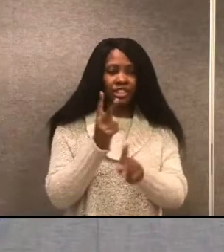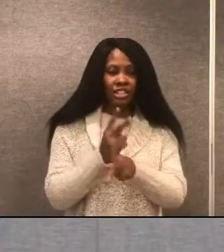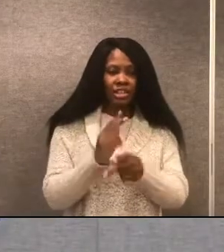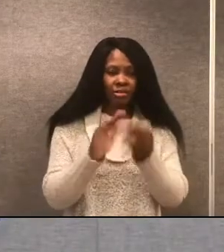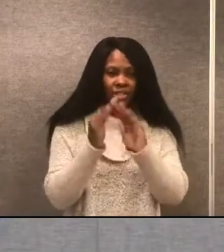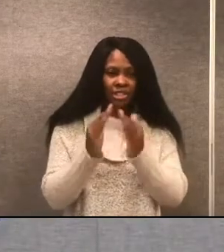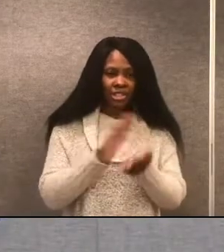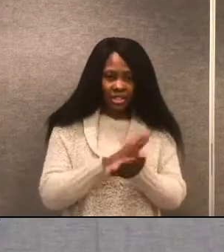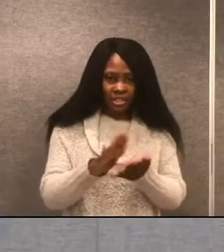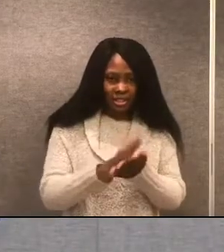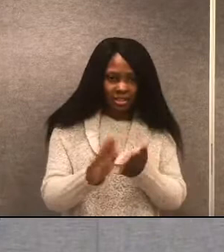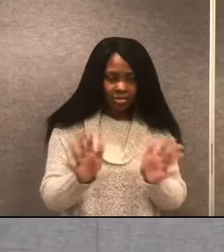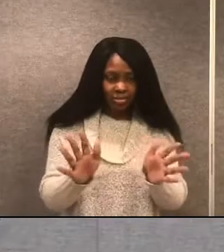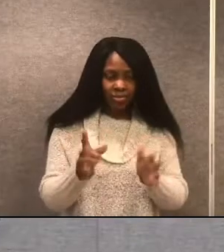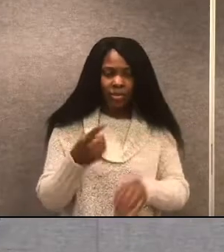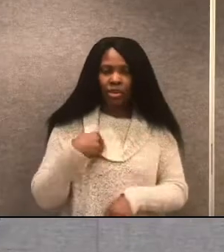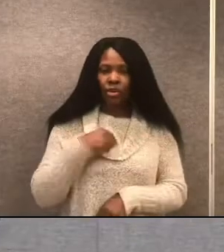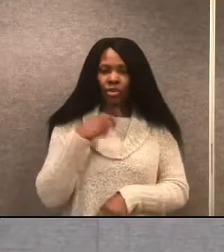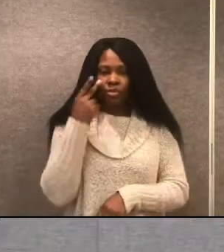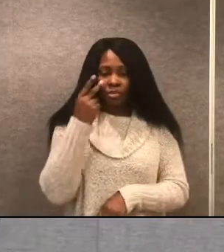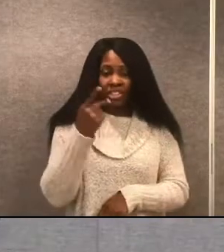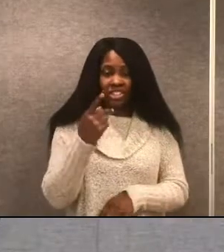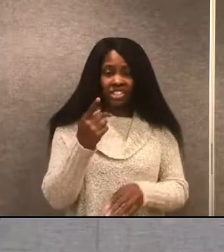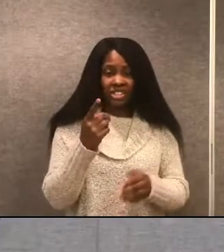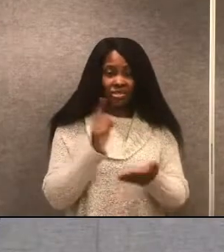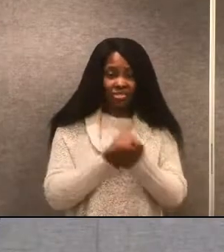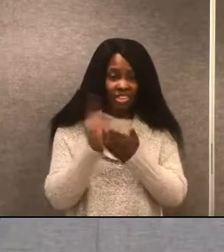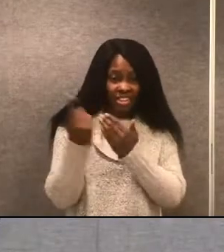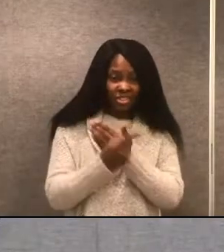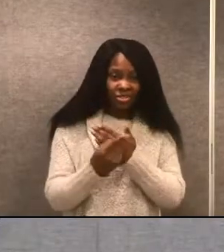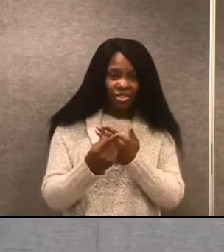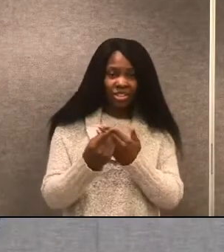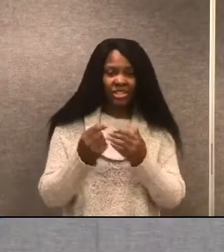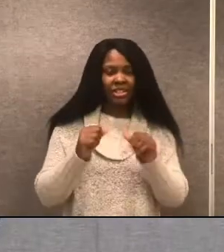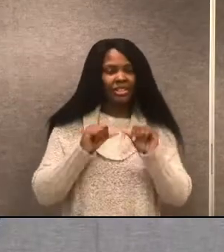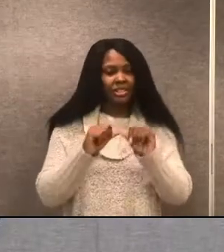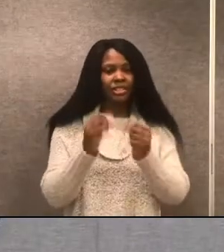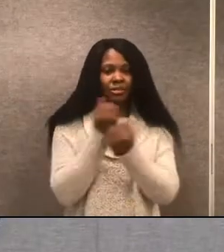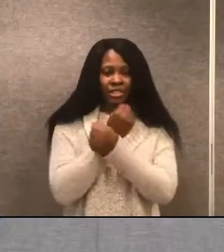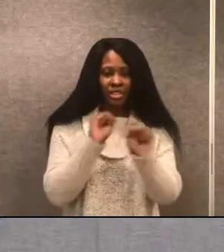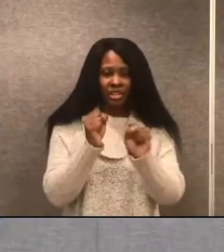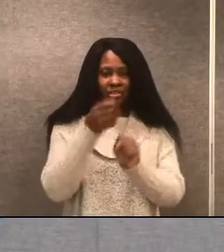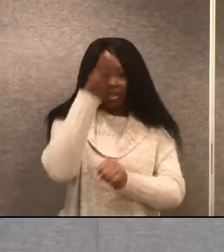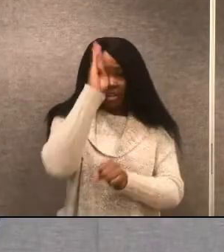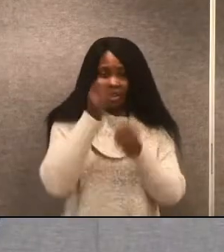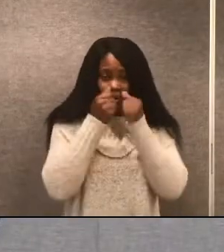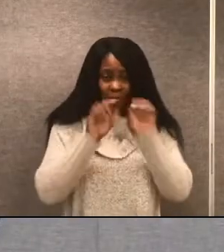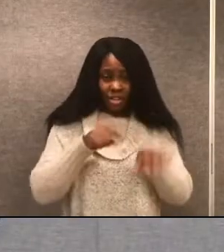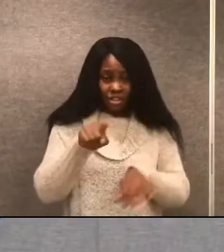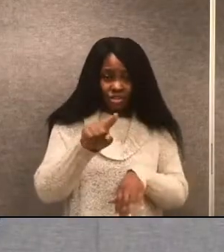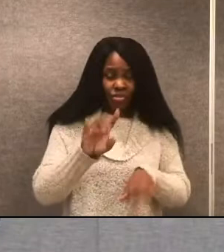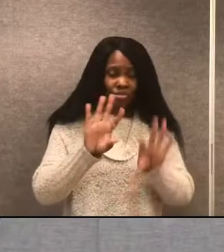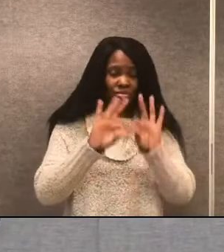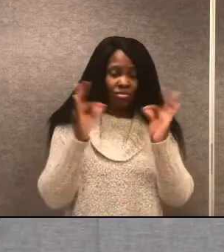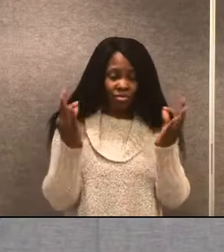going to see all of you next week. Please stay safe. May God bless you. May God bless your